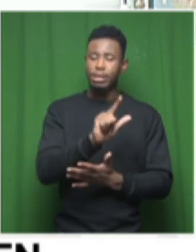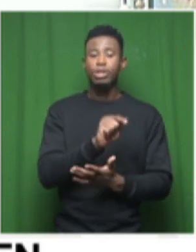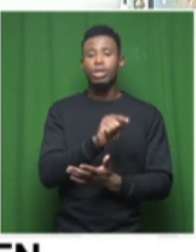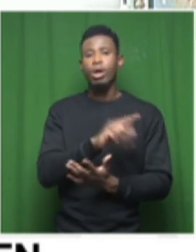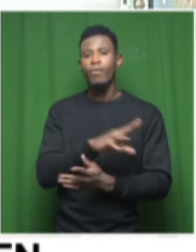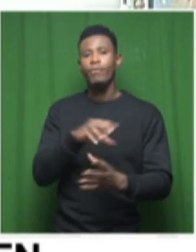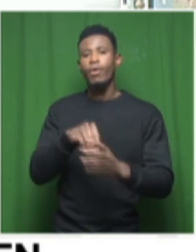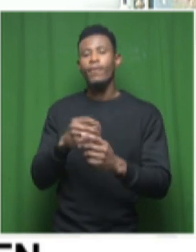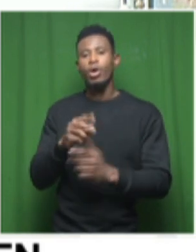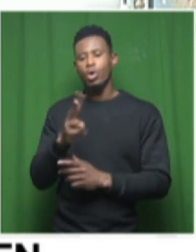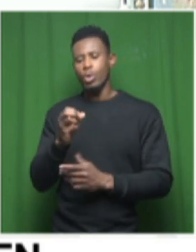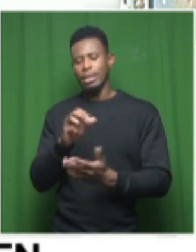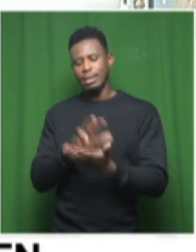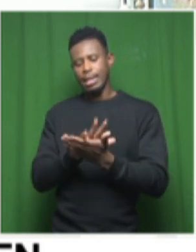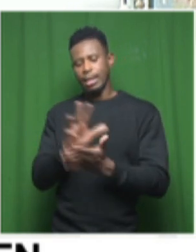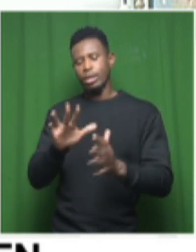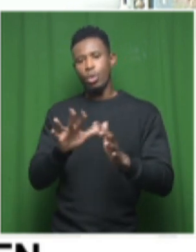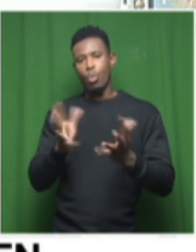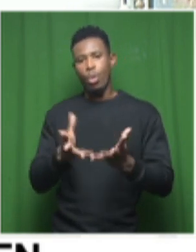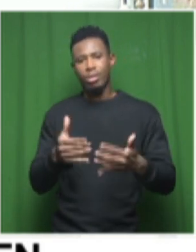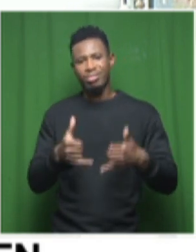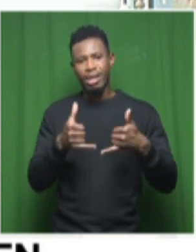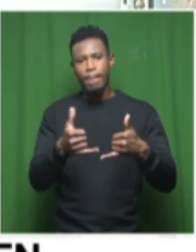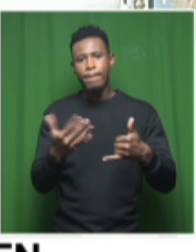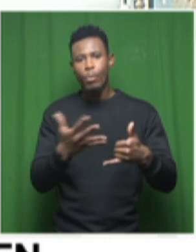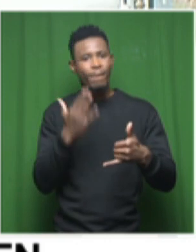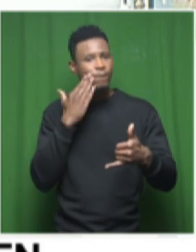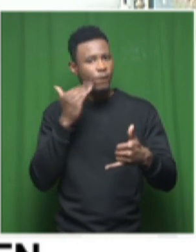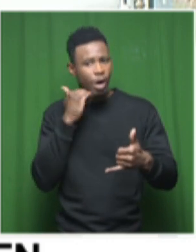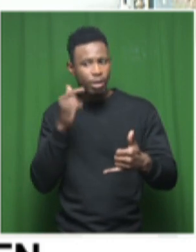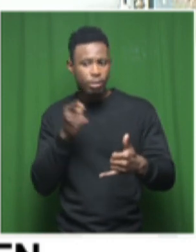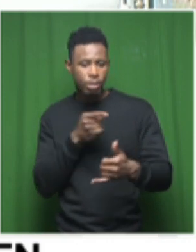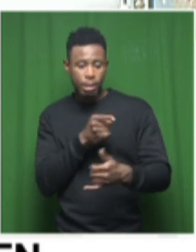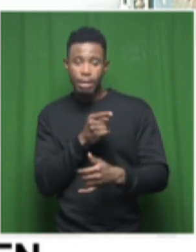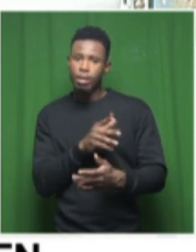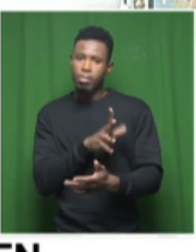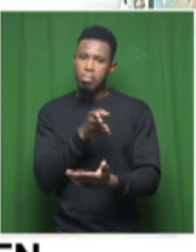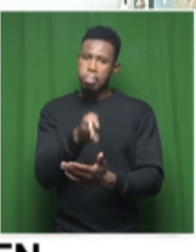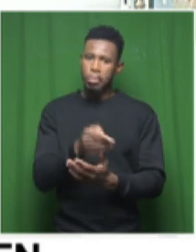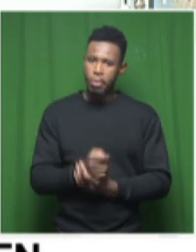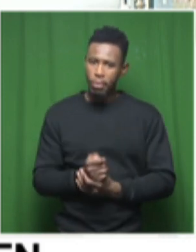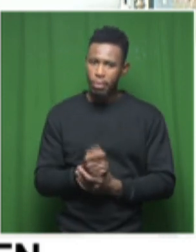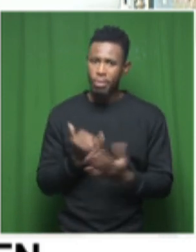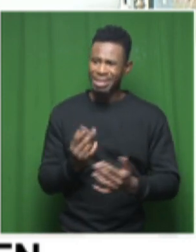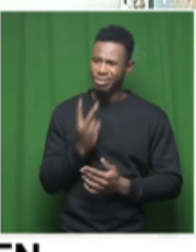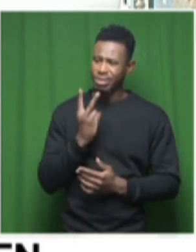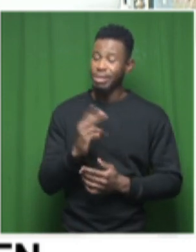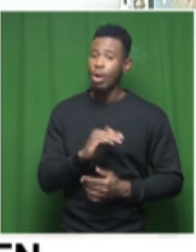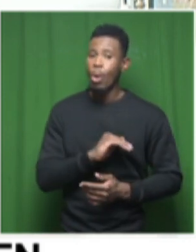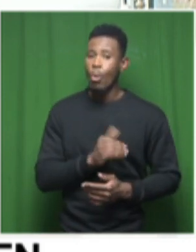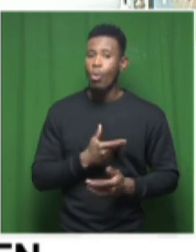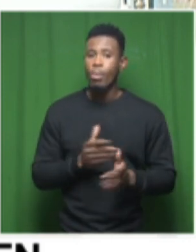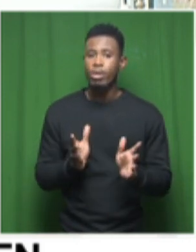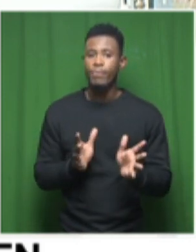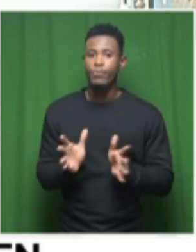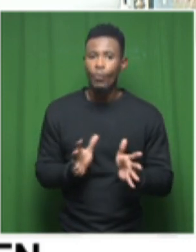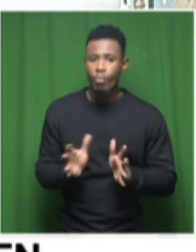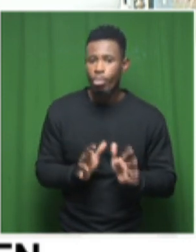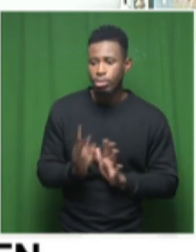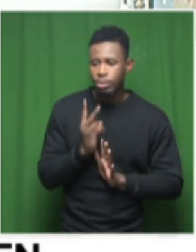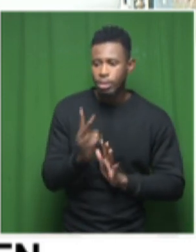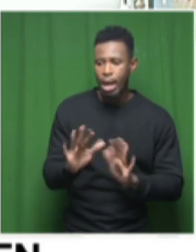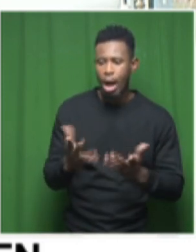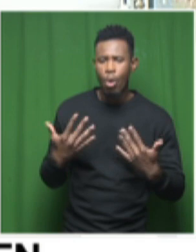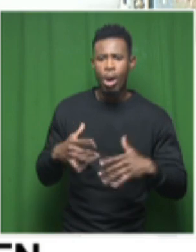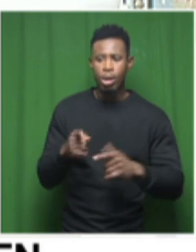the 2019 World Cup in France. So you look at how women's football and how they've been able to nurture that